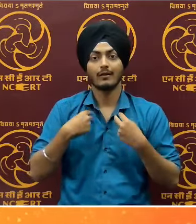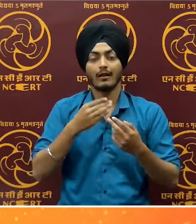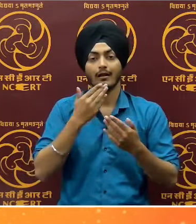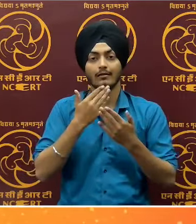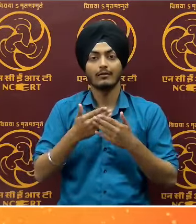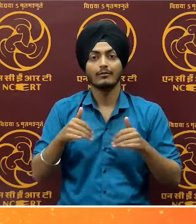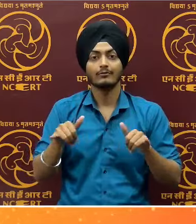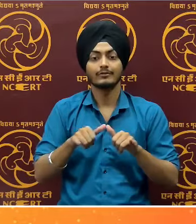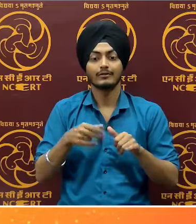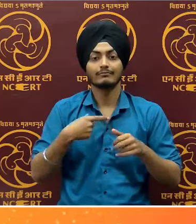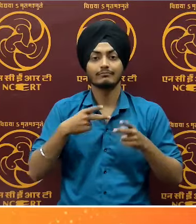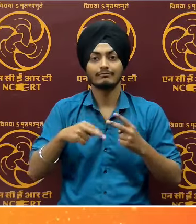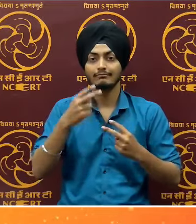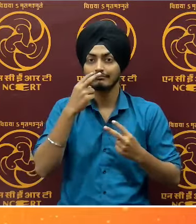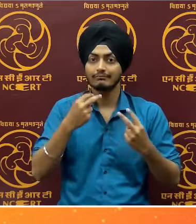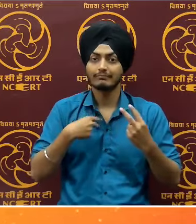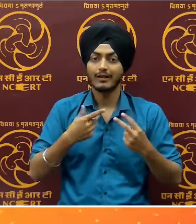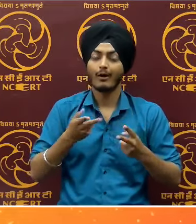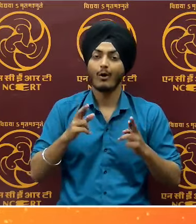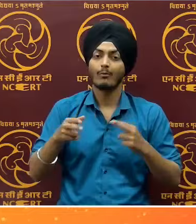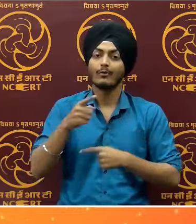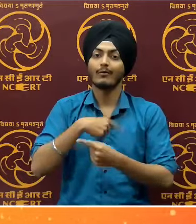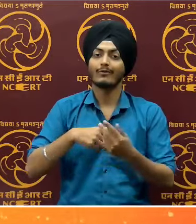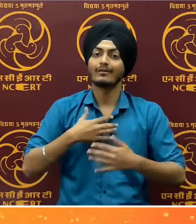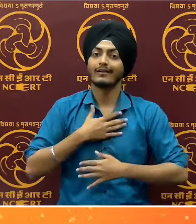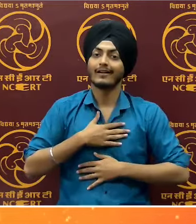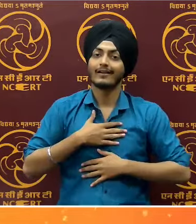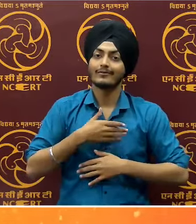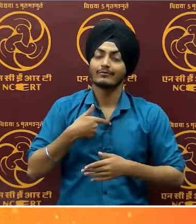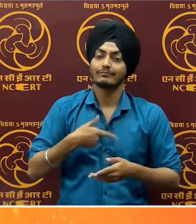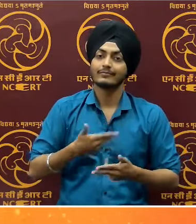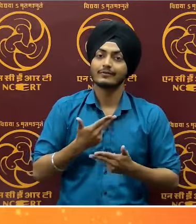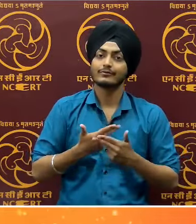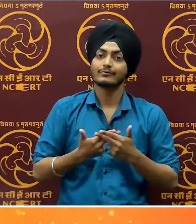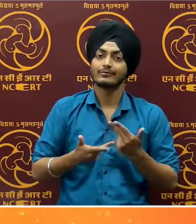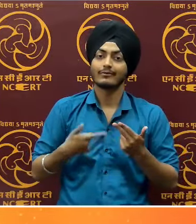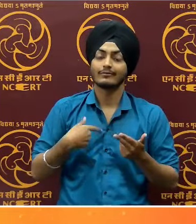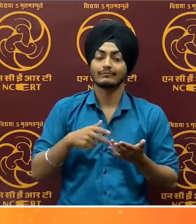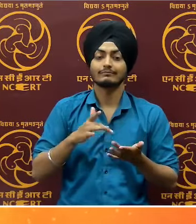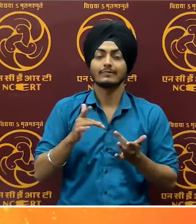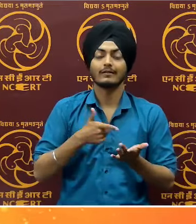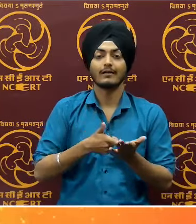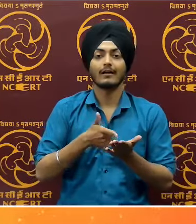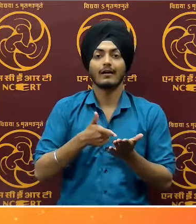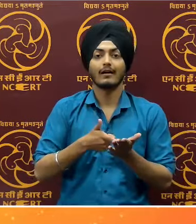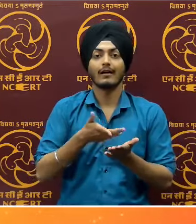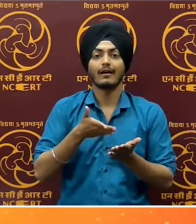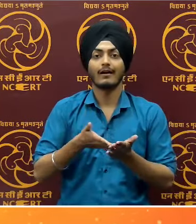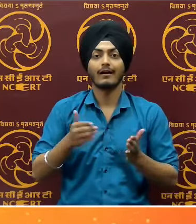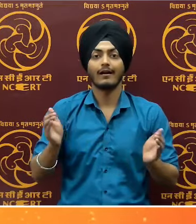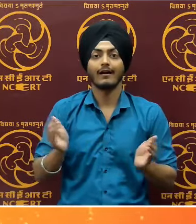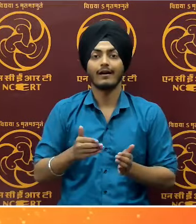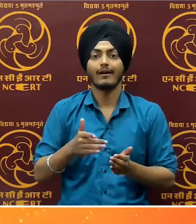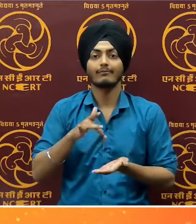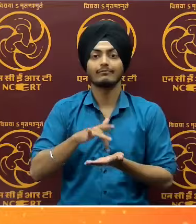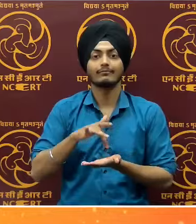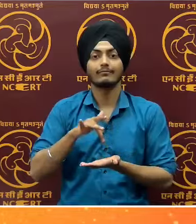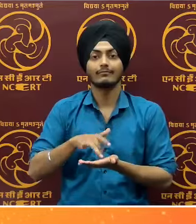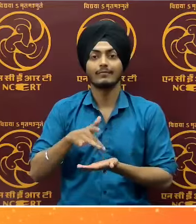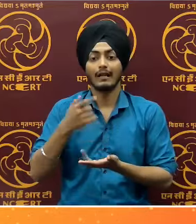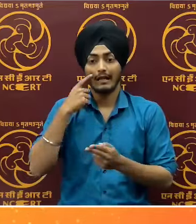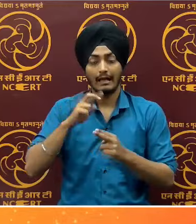us today, and I really hope that you enjoyed this entire story, the story of village Palampur. And the students, if you